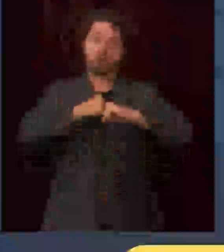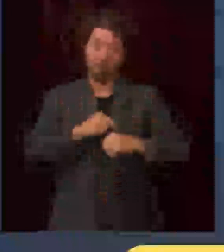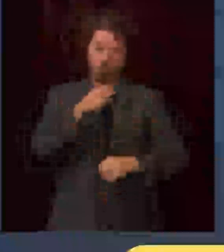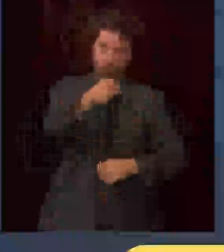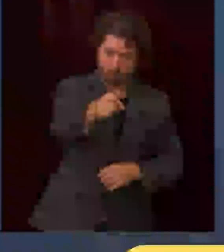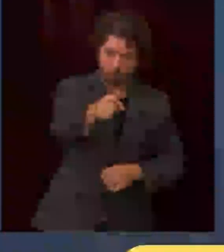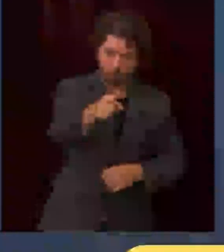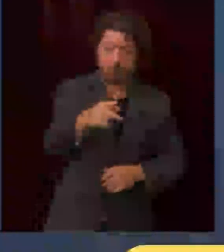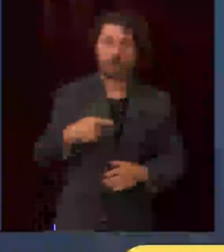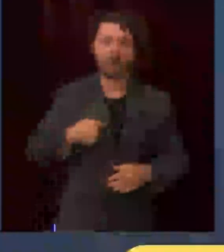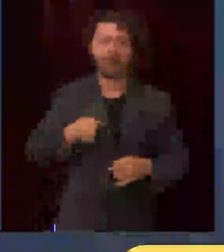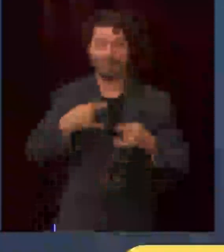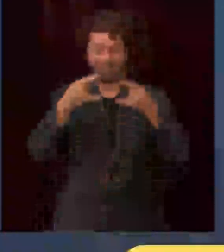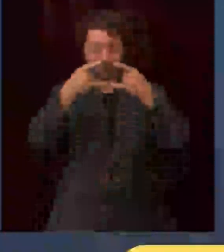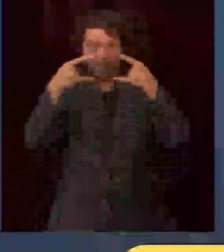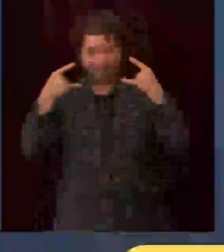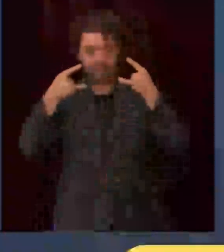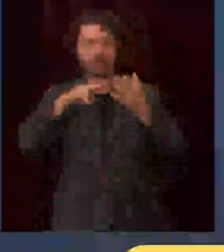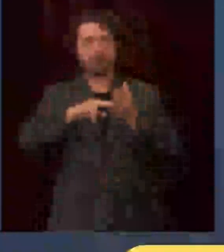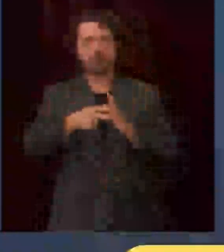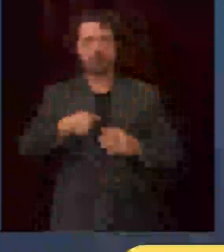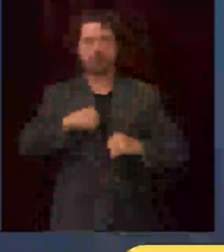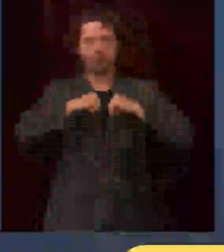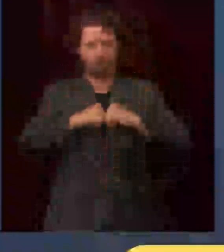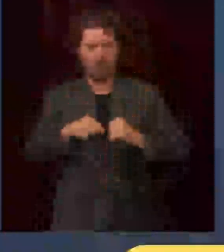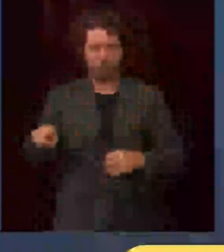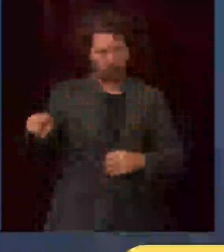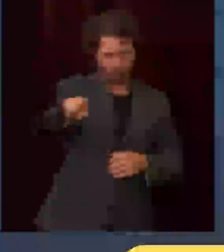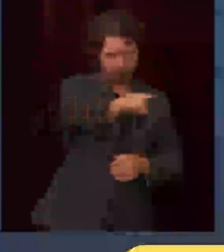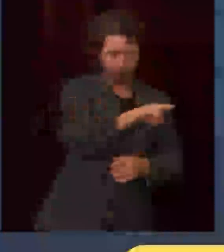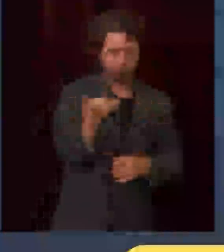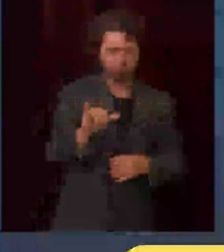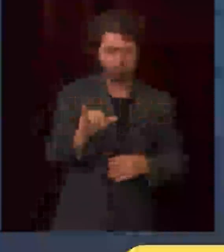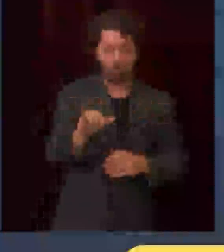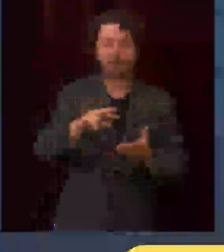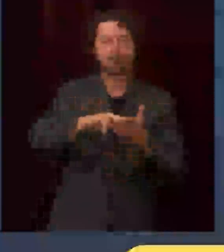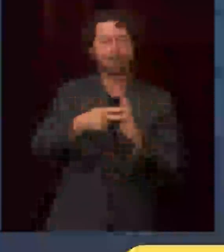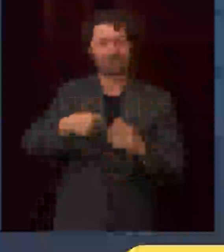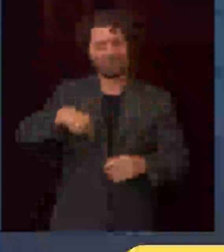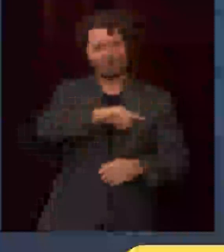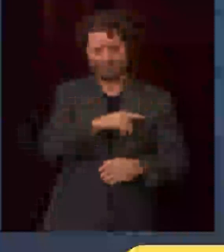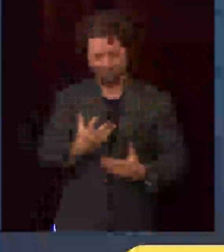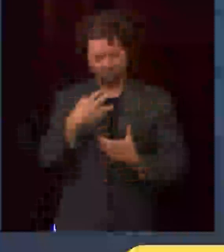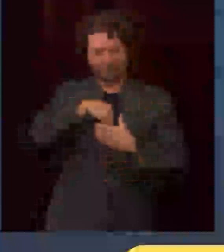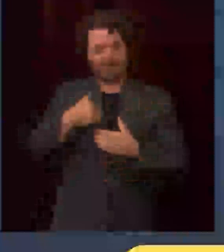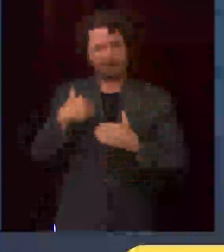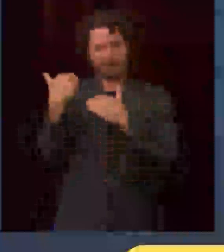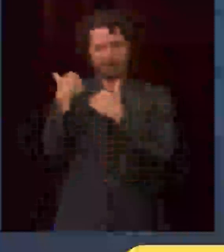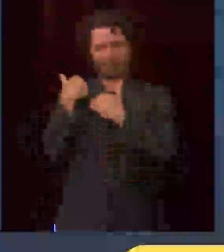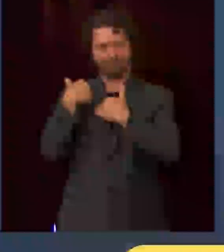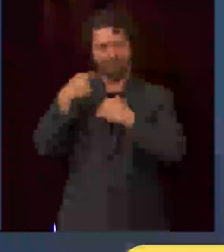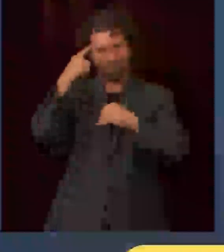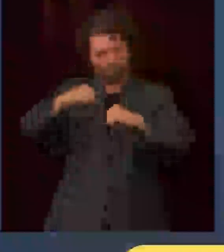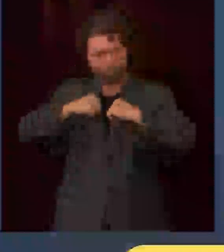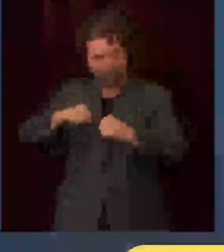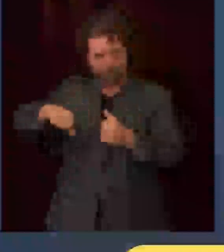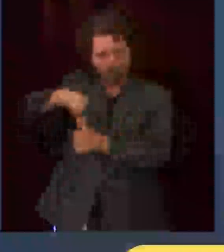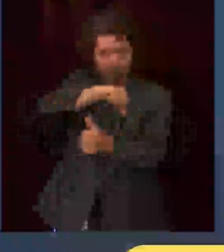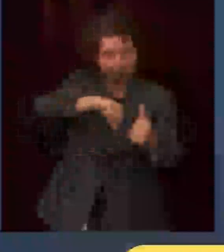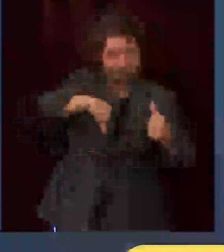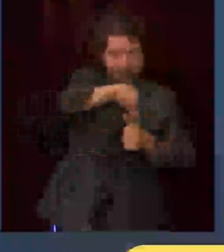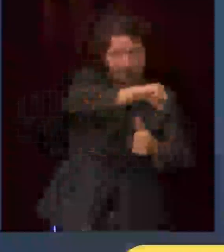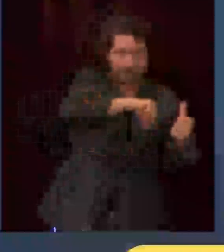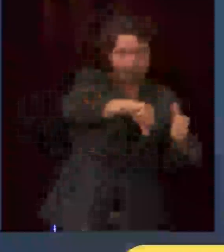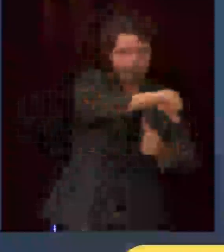that's really good news because we can protect other people. When we do an individually small